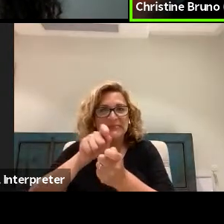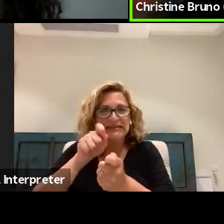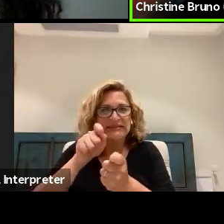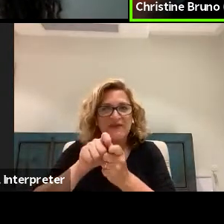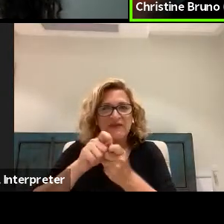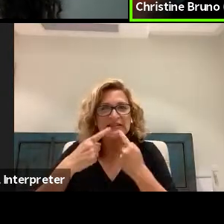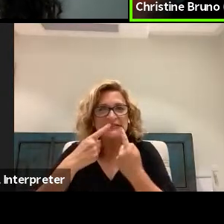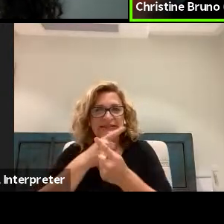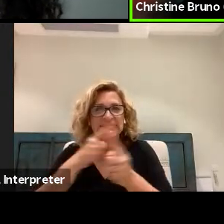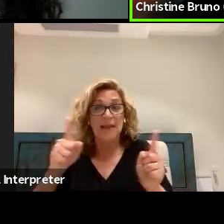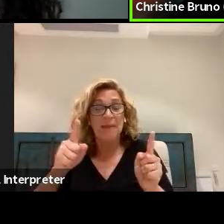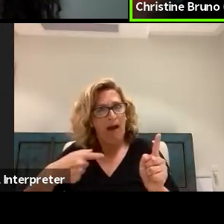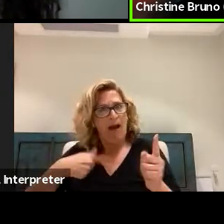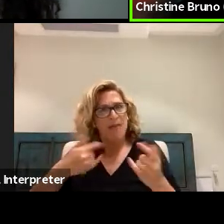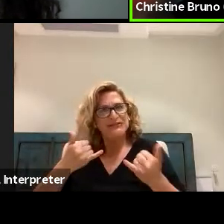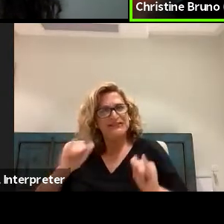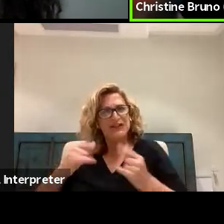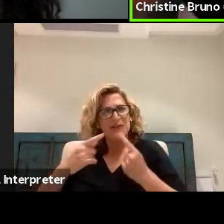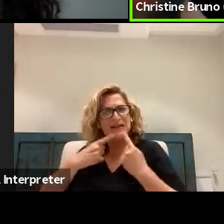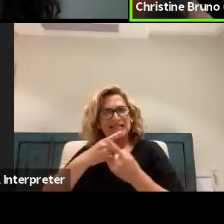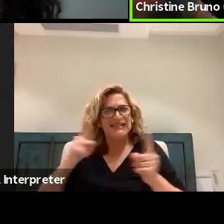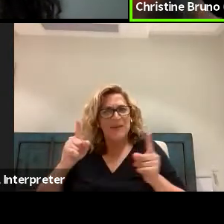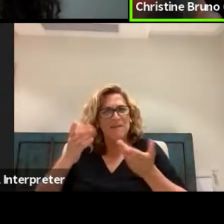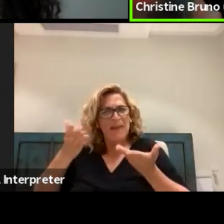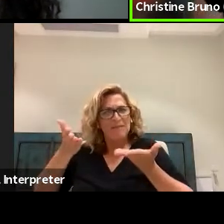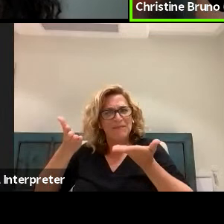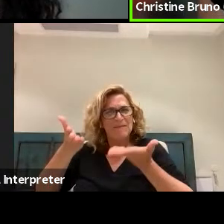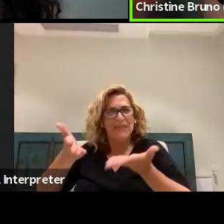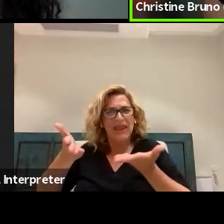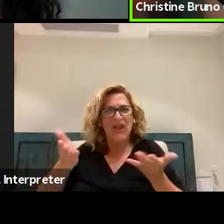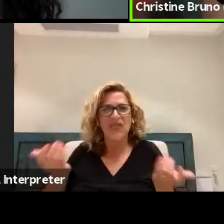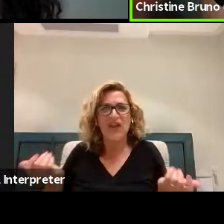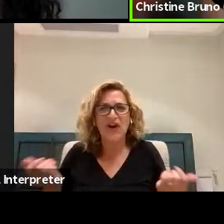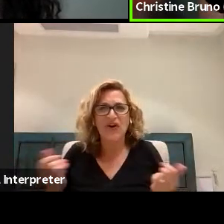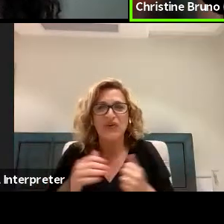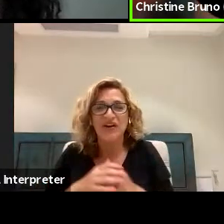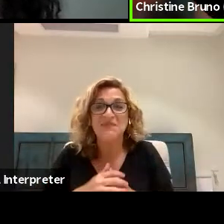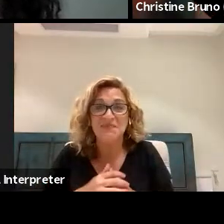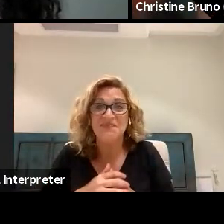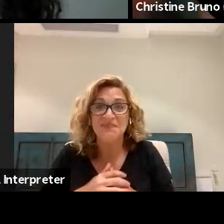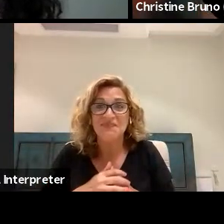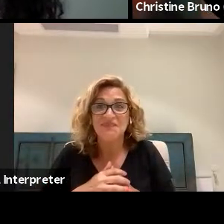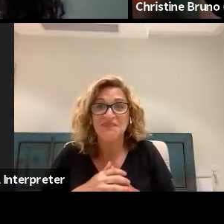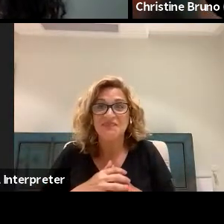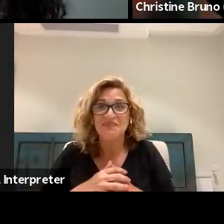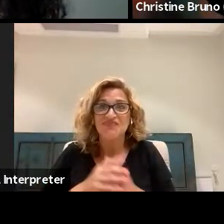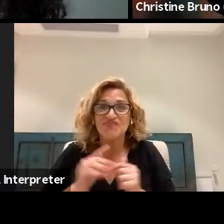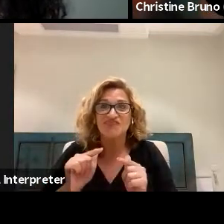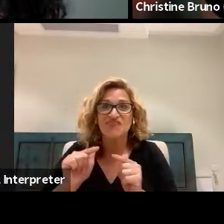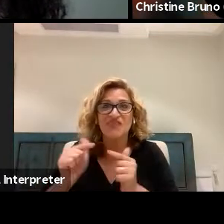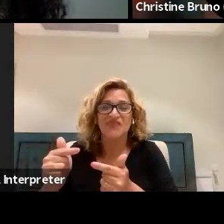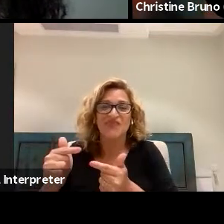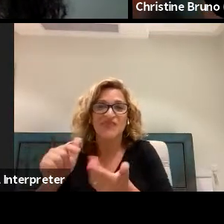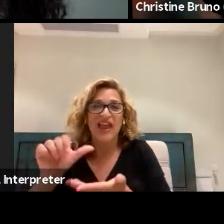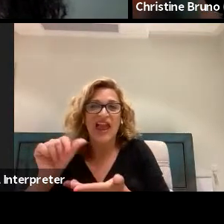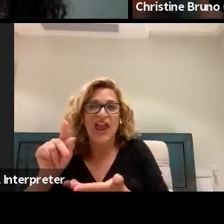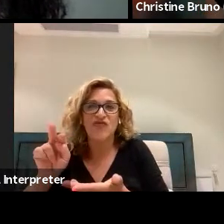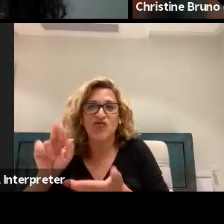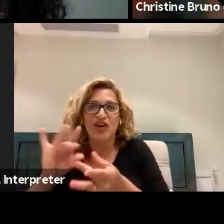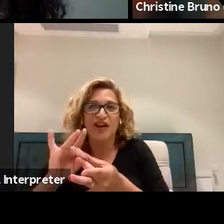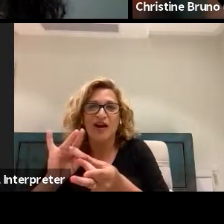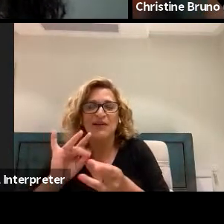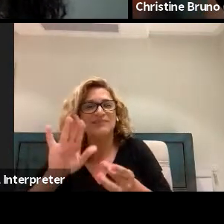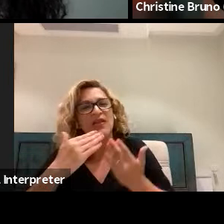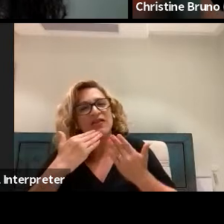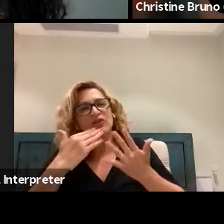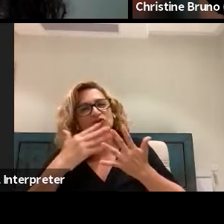am making a statement just by being there. So thank you so much, Christine. That is so important,